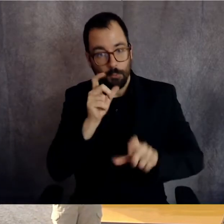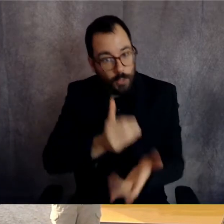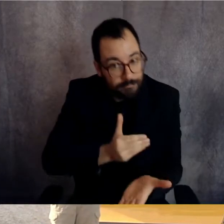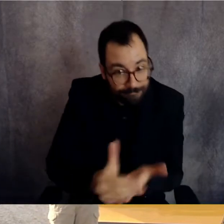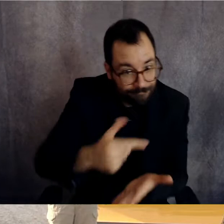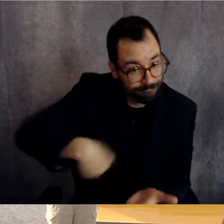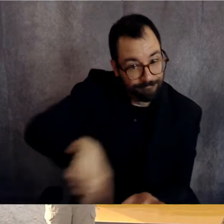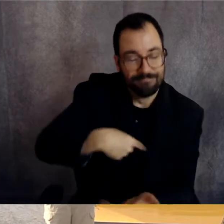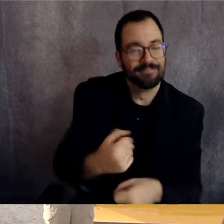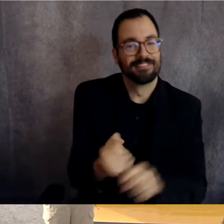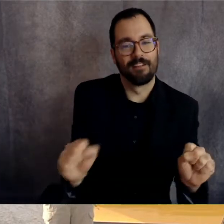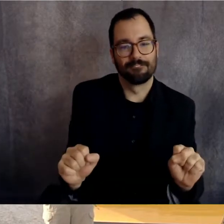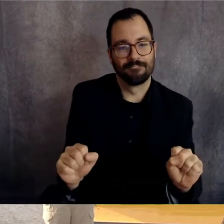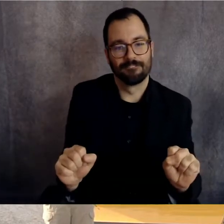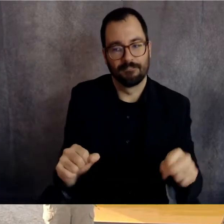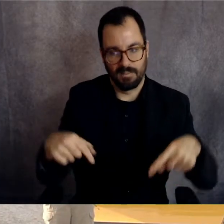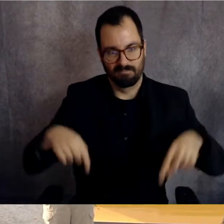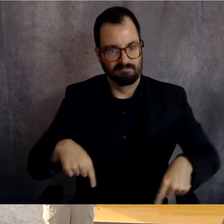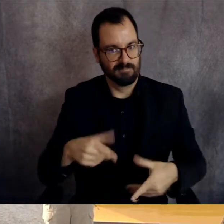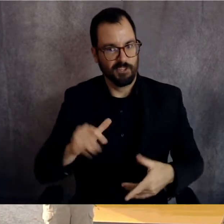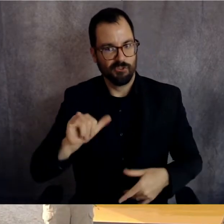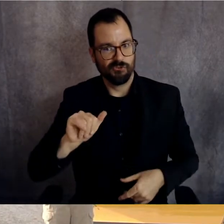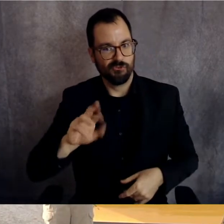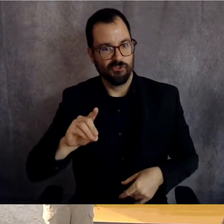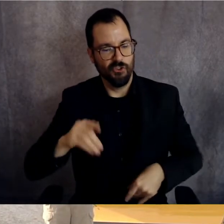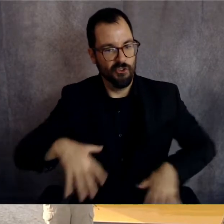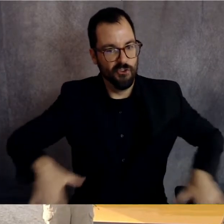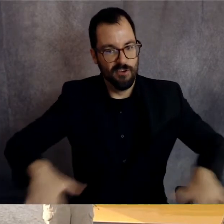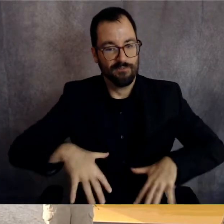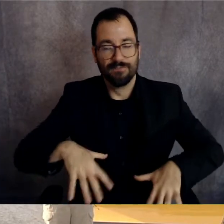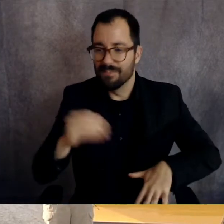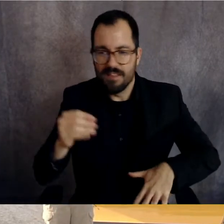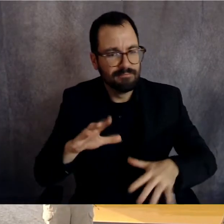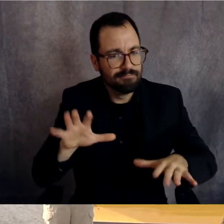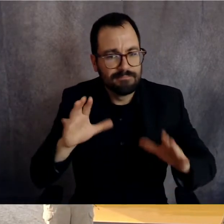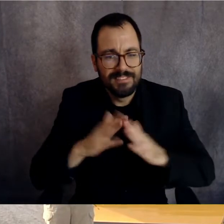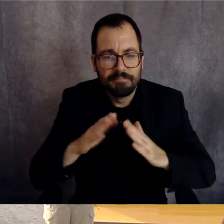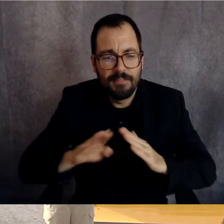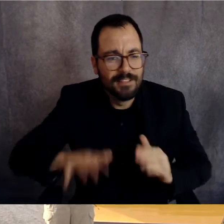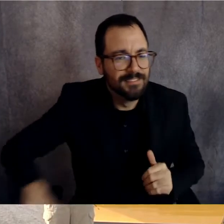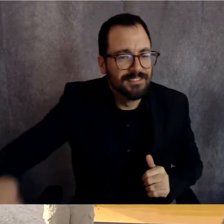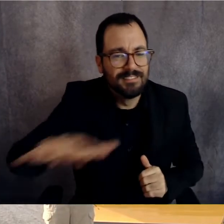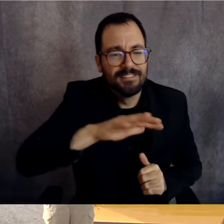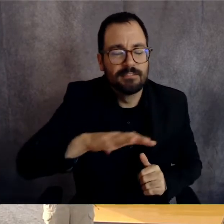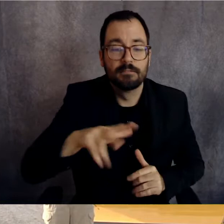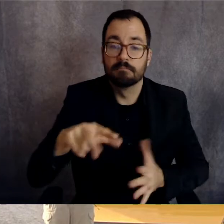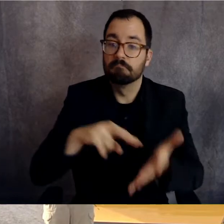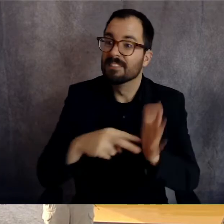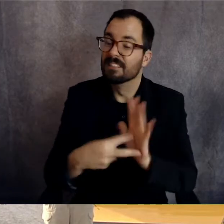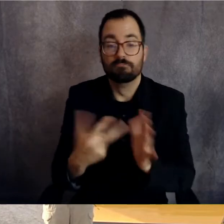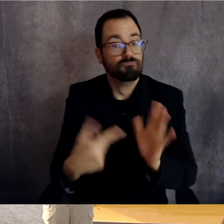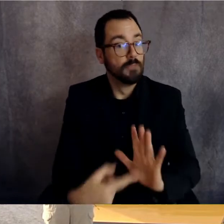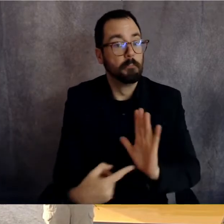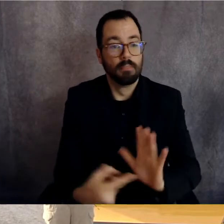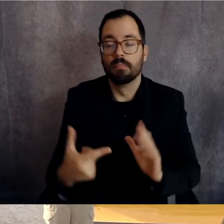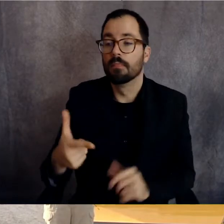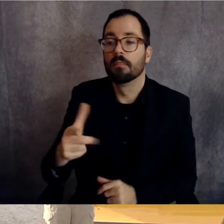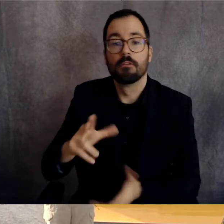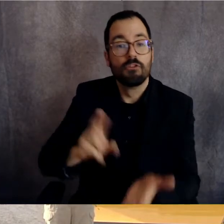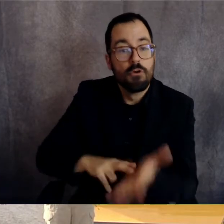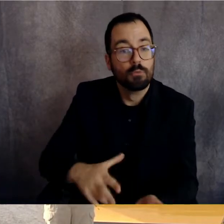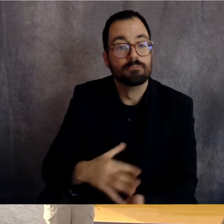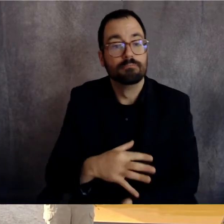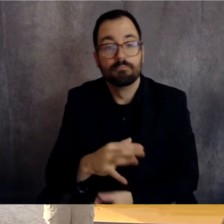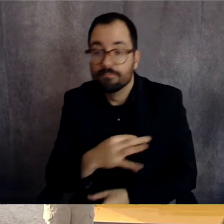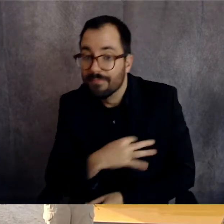that work here in this yard and throughout the city of Boston. That includes allowing both employees and contractors to start their shifts in the field